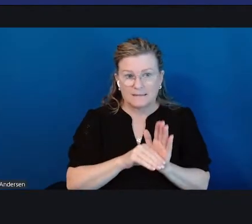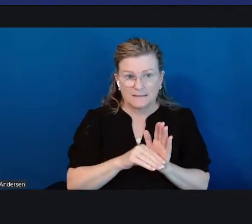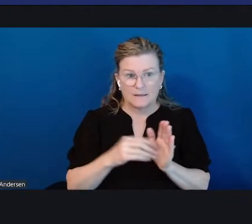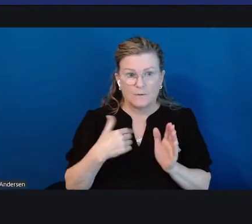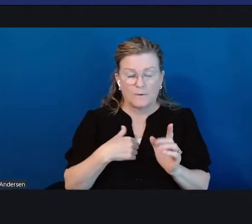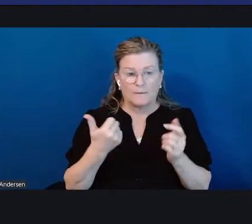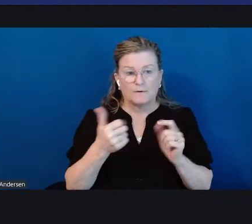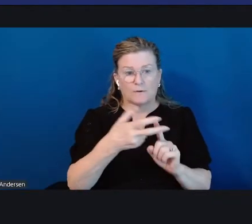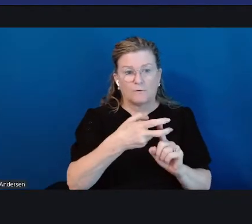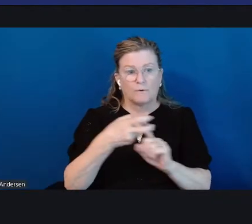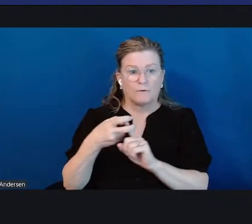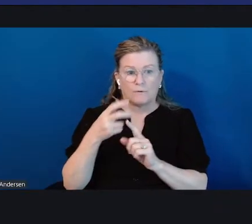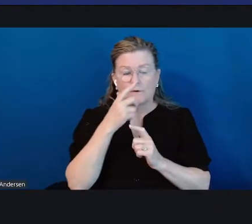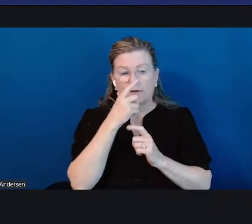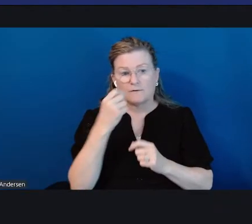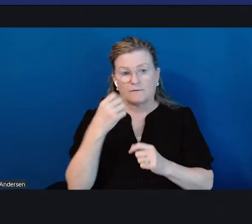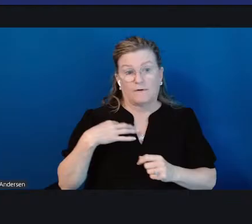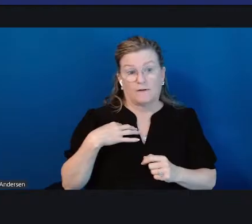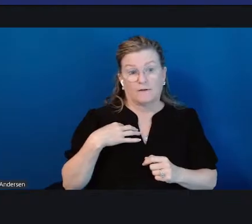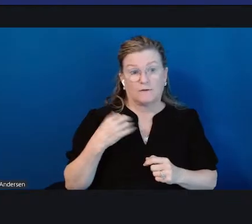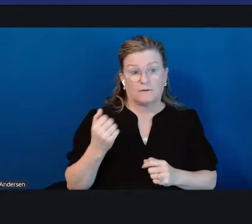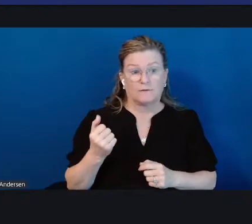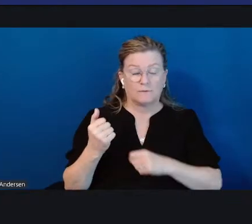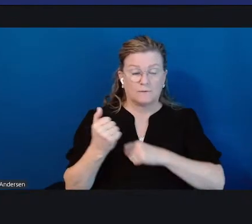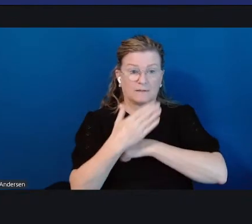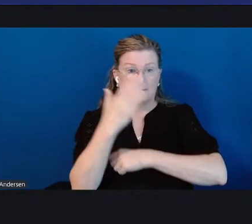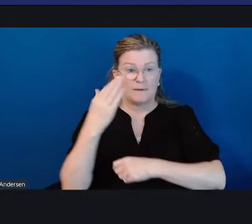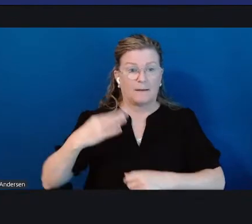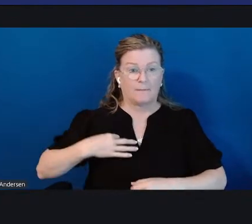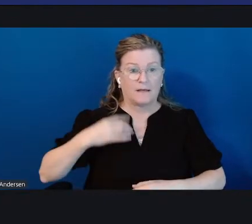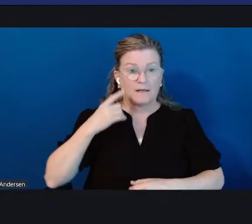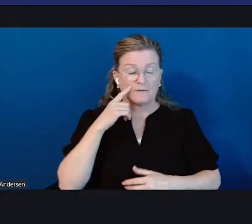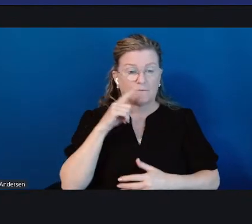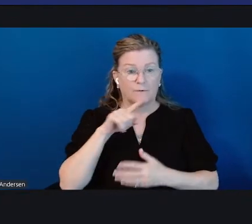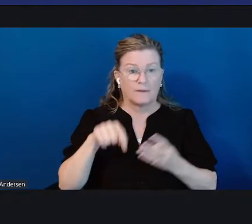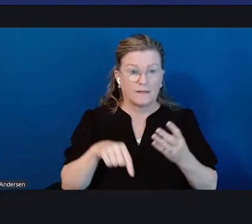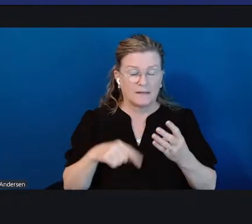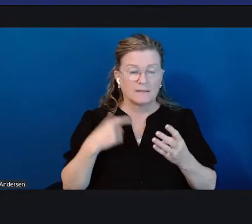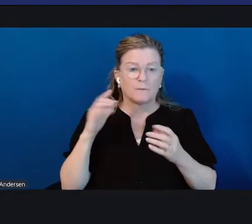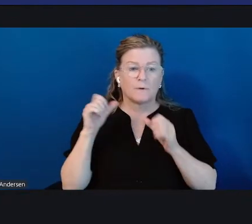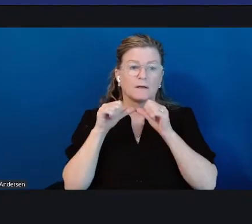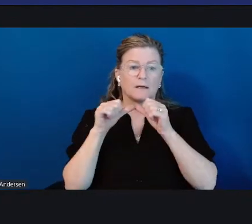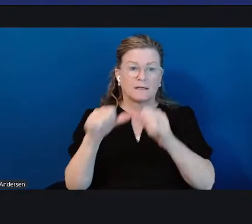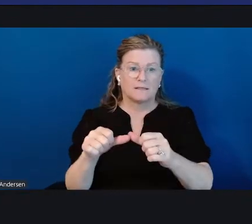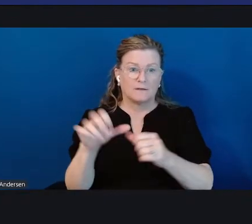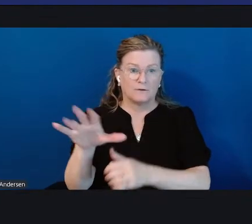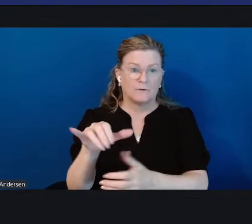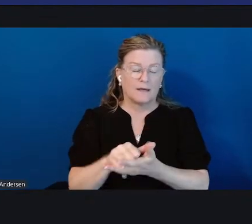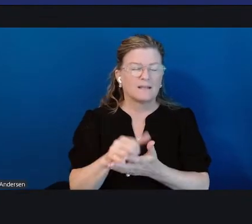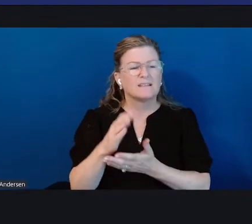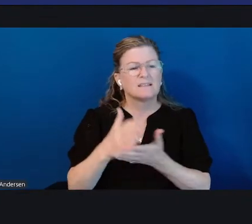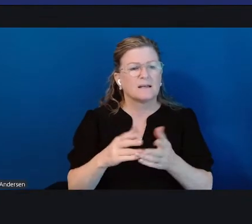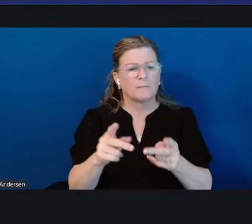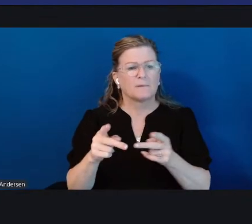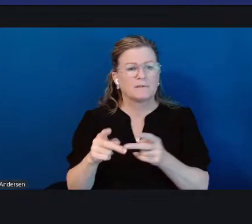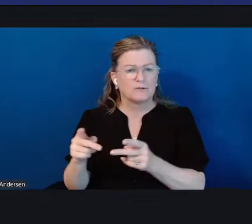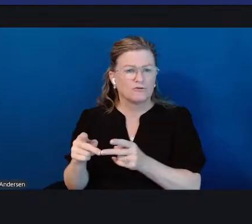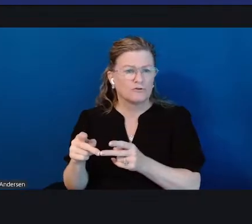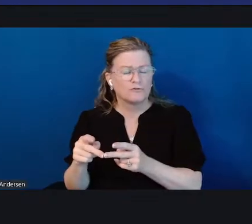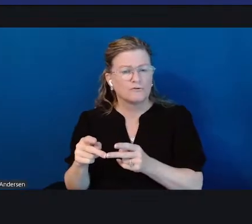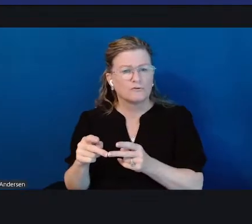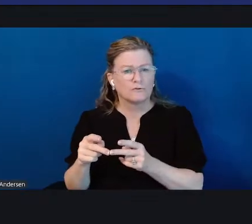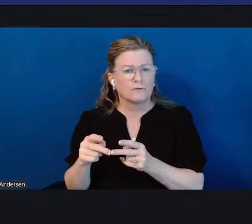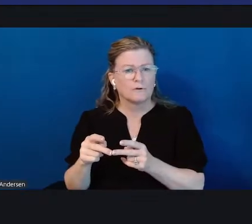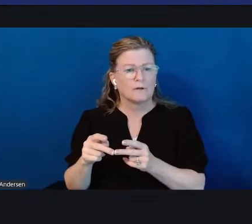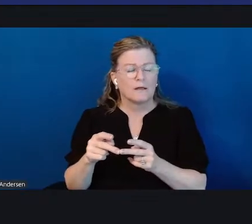recruiting interested volunteers to submit applications for these. We'll continue to do so. And some of these positions,